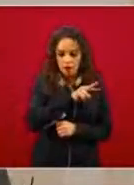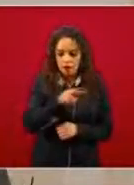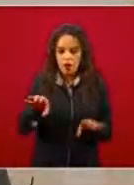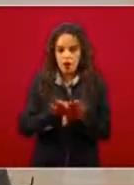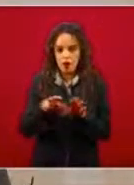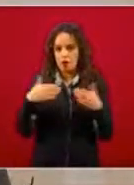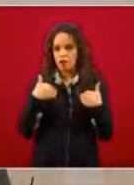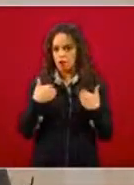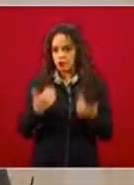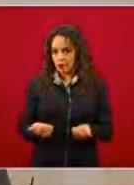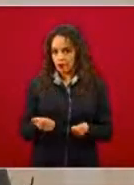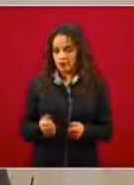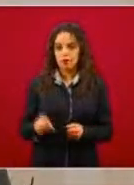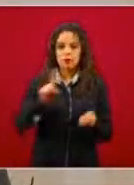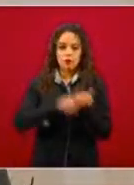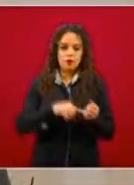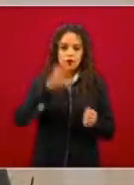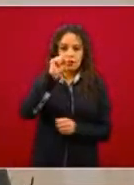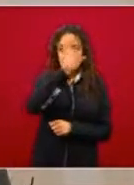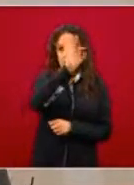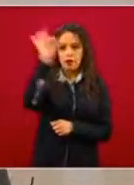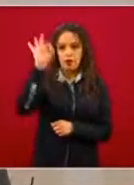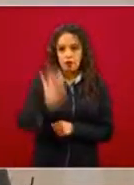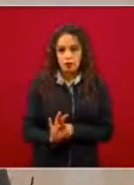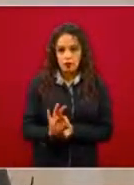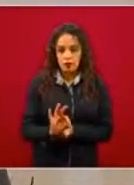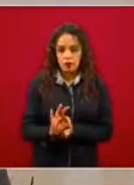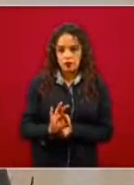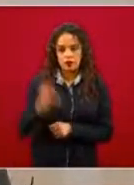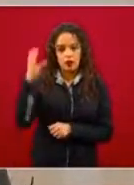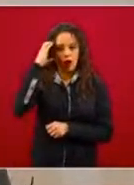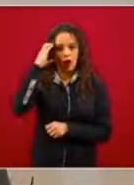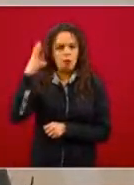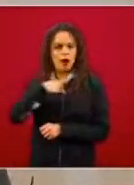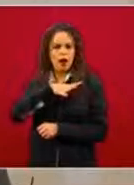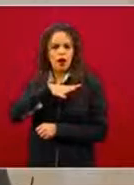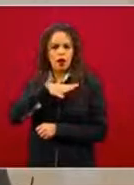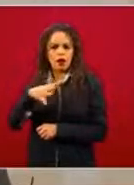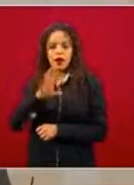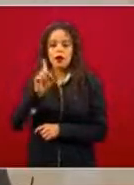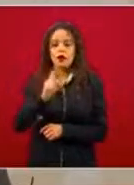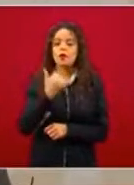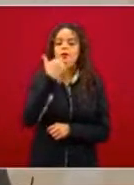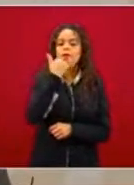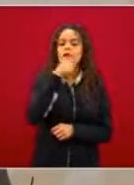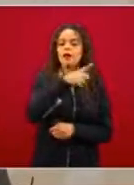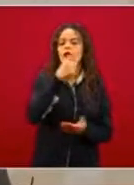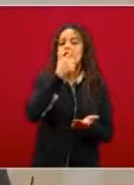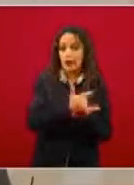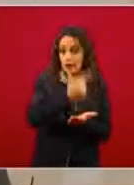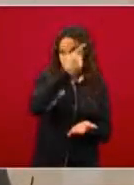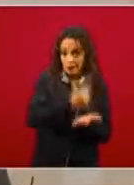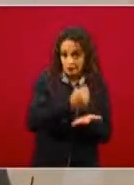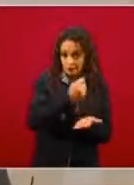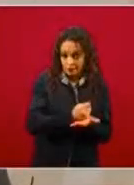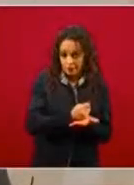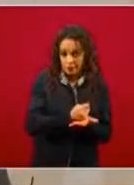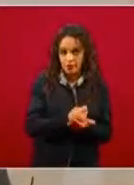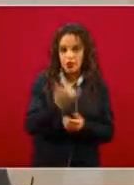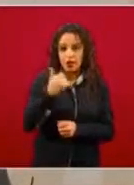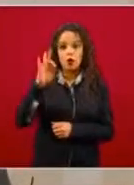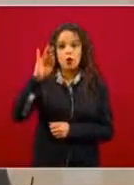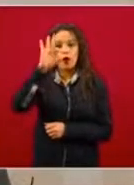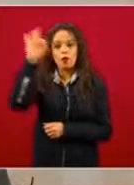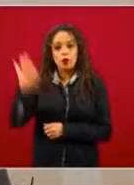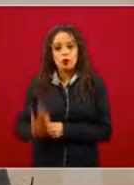with a ratio with different representation in percentages, like 60% of general beds. I'm sorry, the